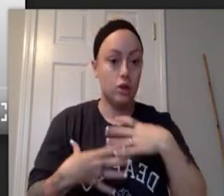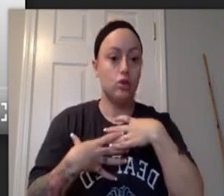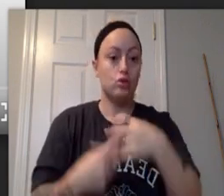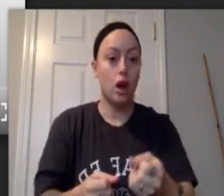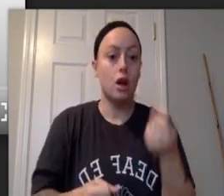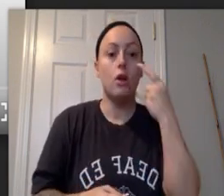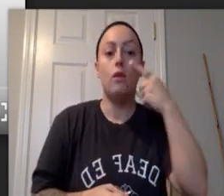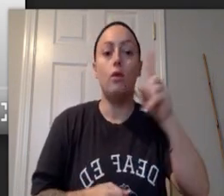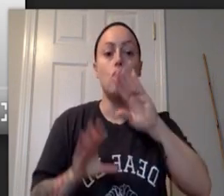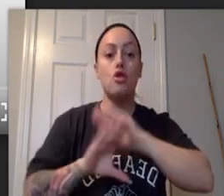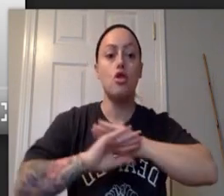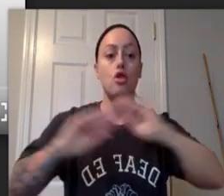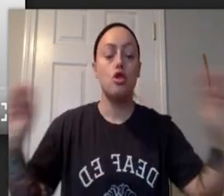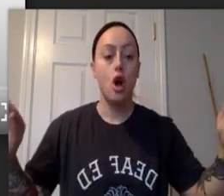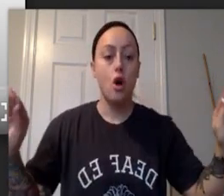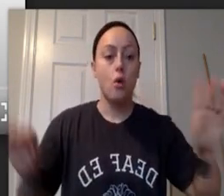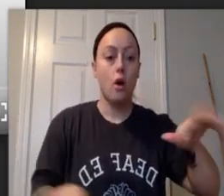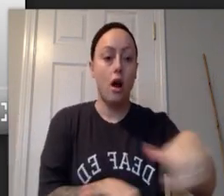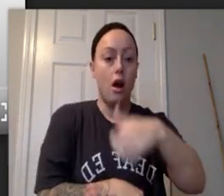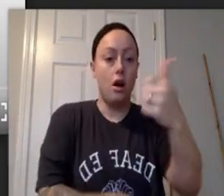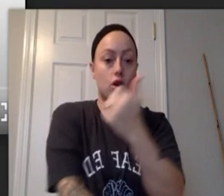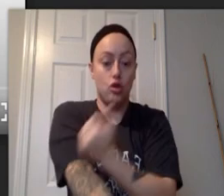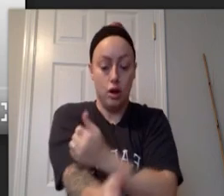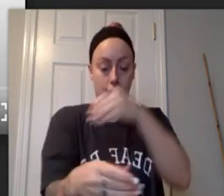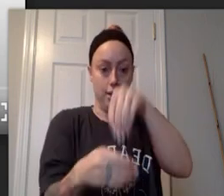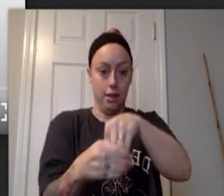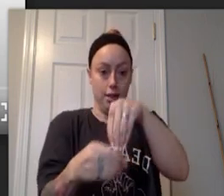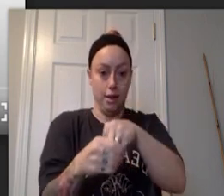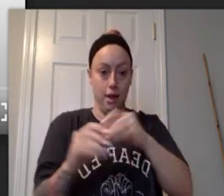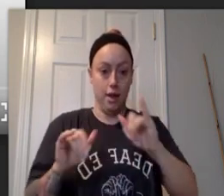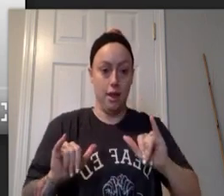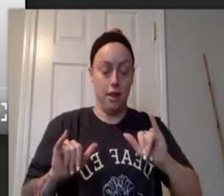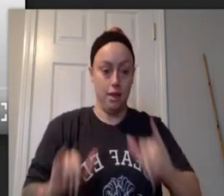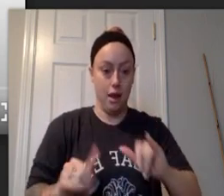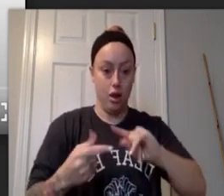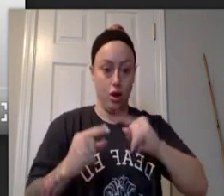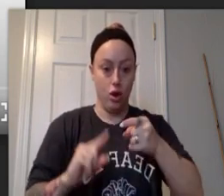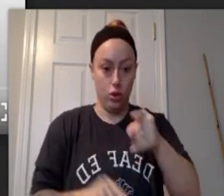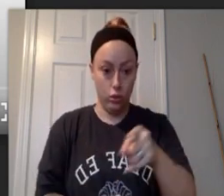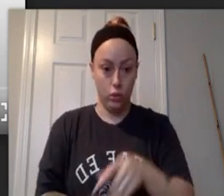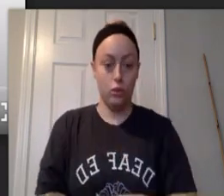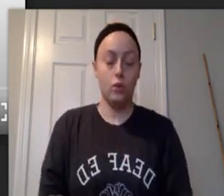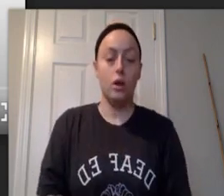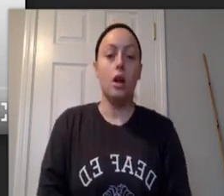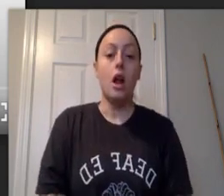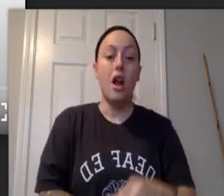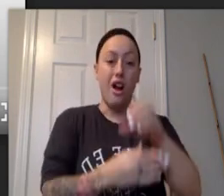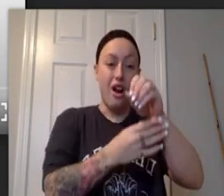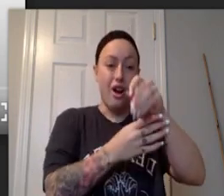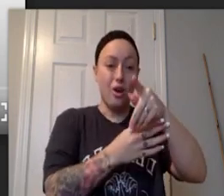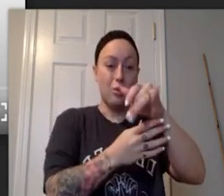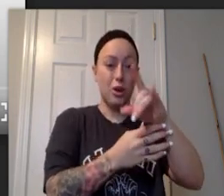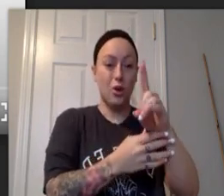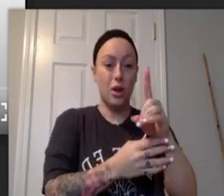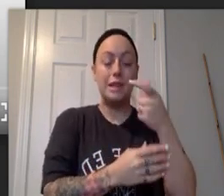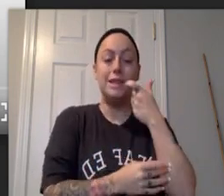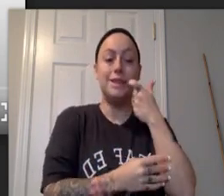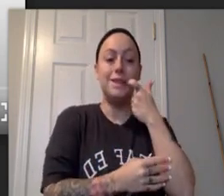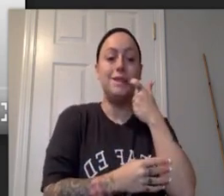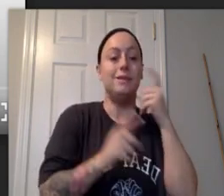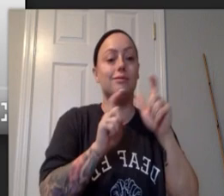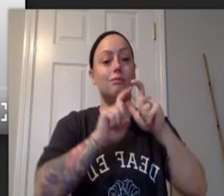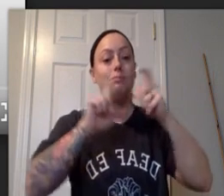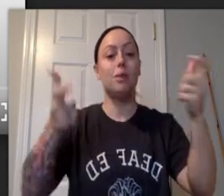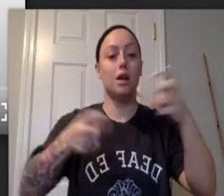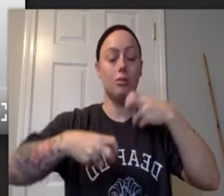or really anything. But opioids are an interesting drug. Opioid addiction is a big problem in the US, and in the